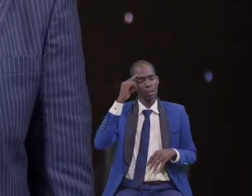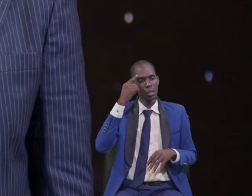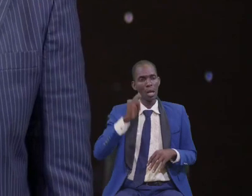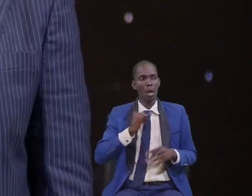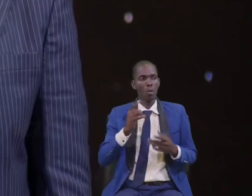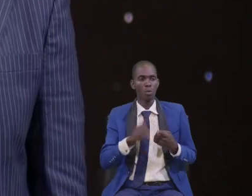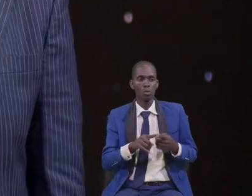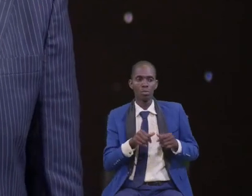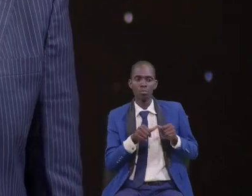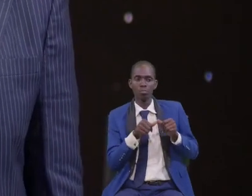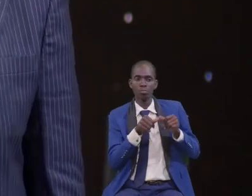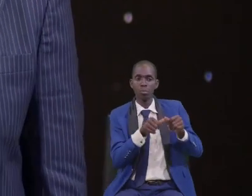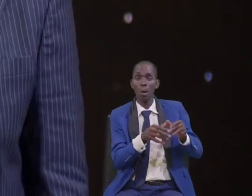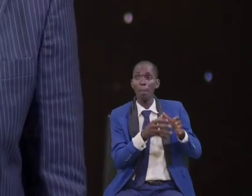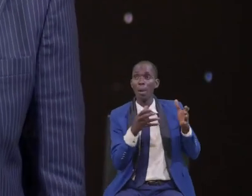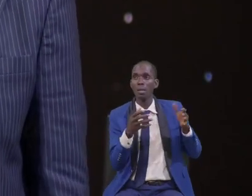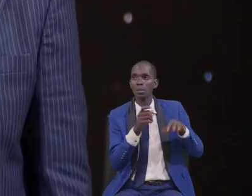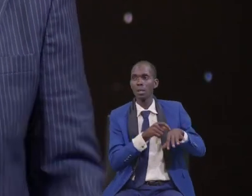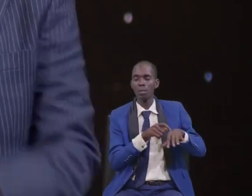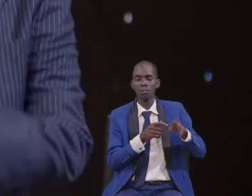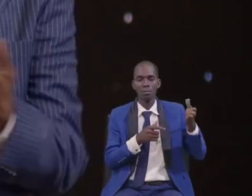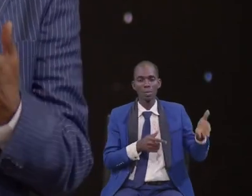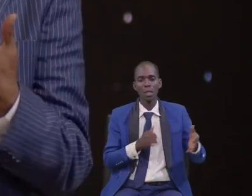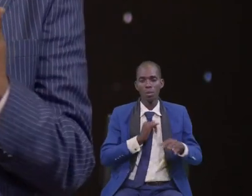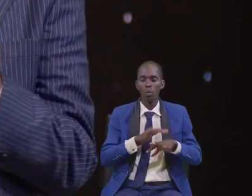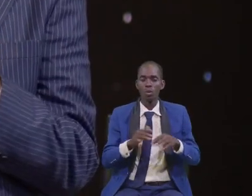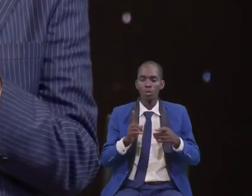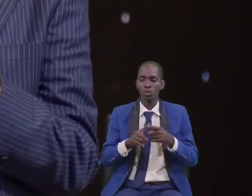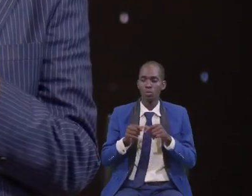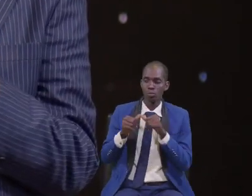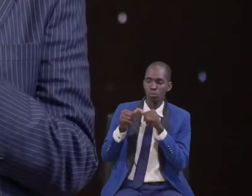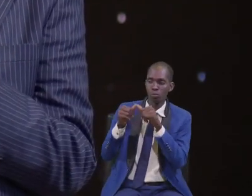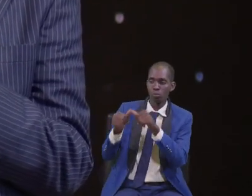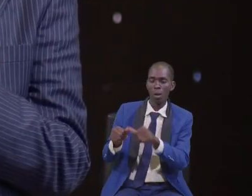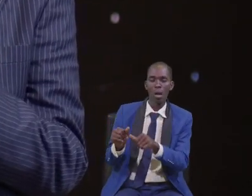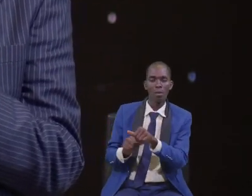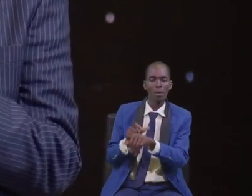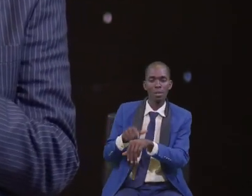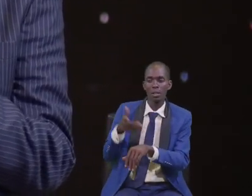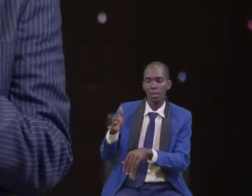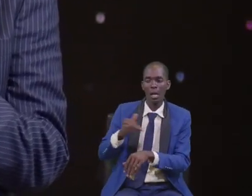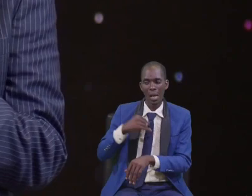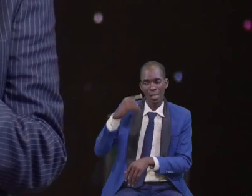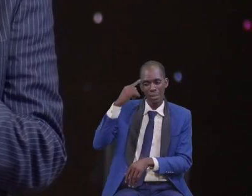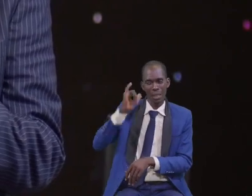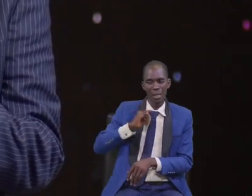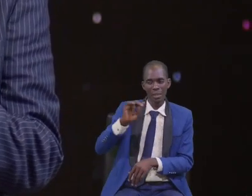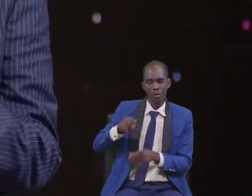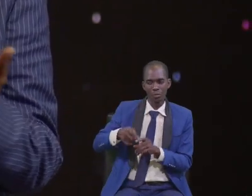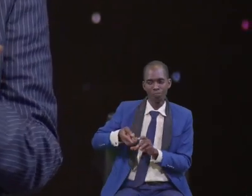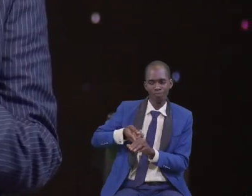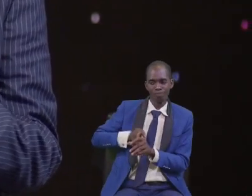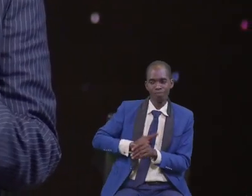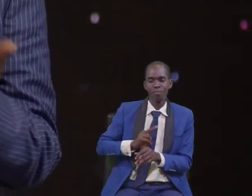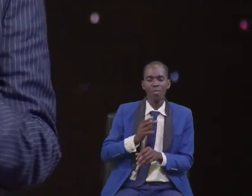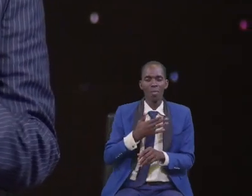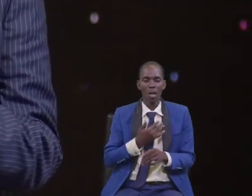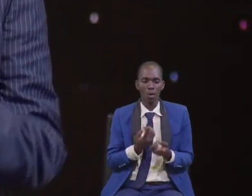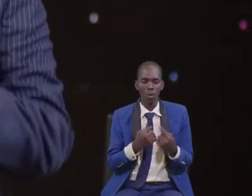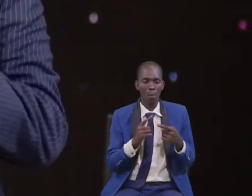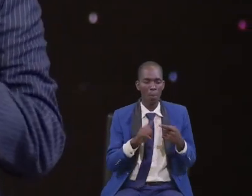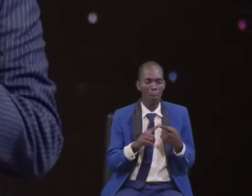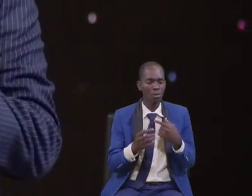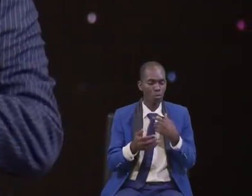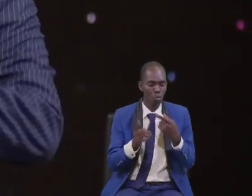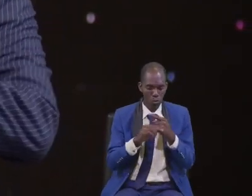there. I don't think I need to spend quality time there. I think I need to come back to prayer and come back to my chambers and come